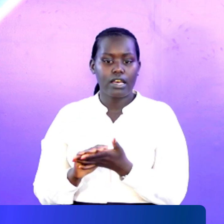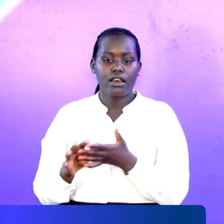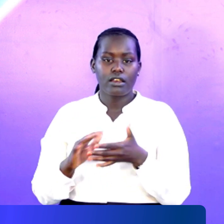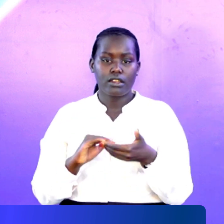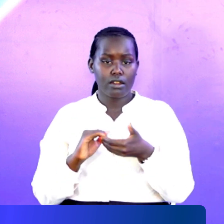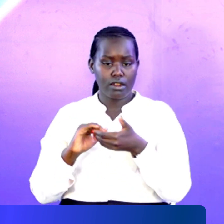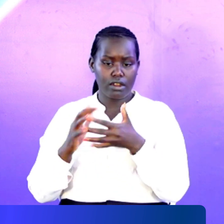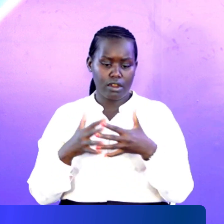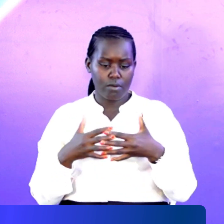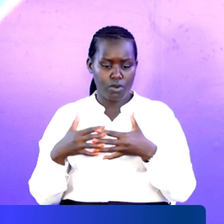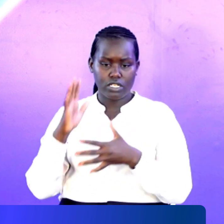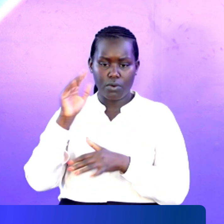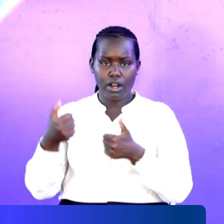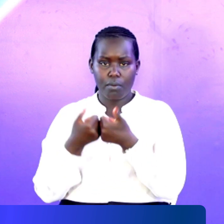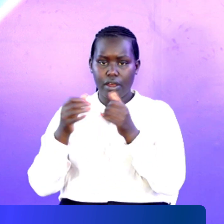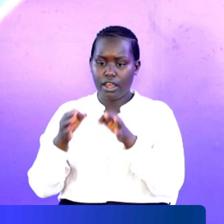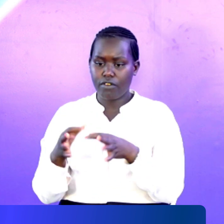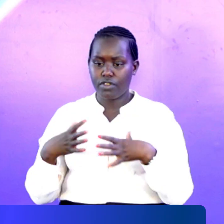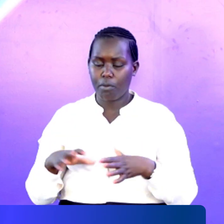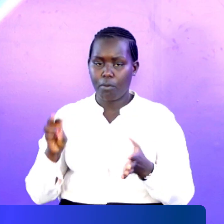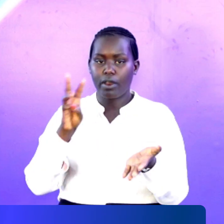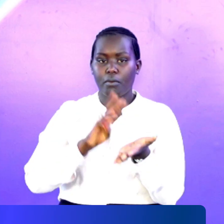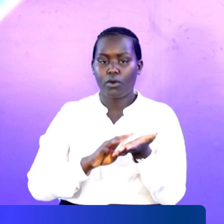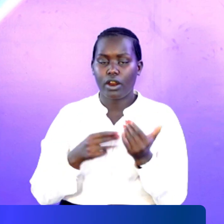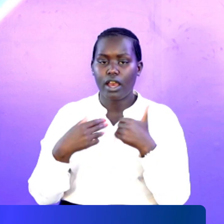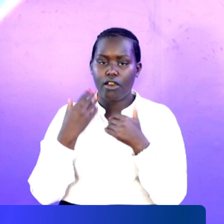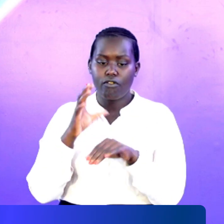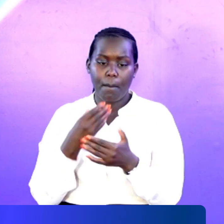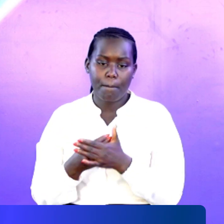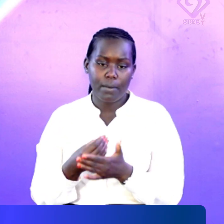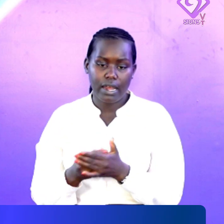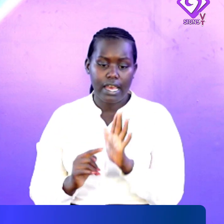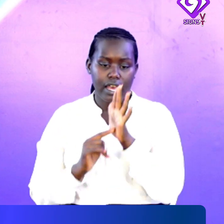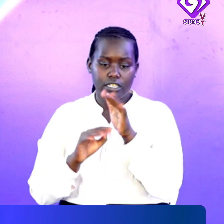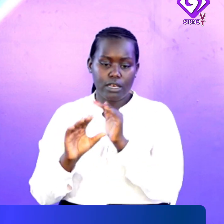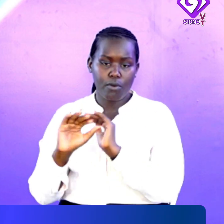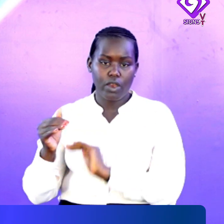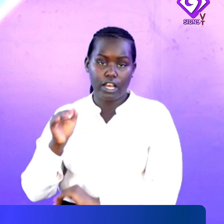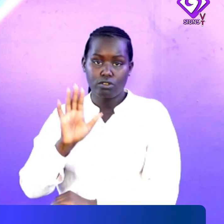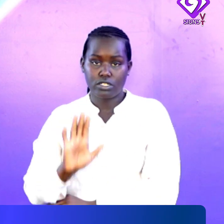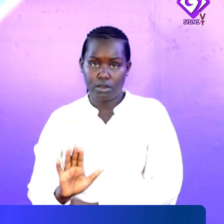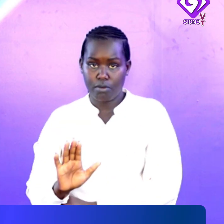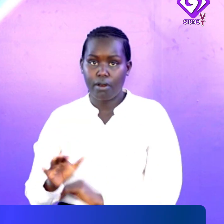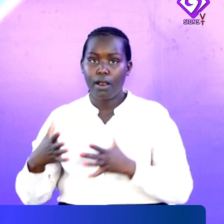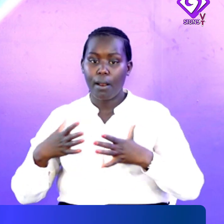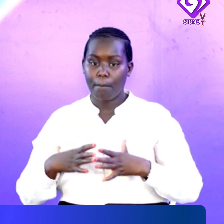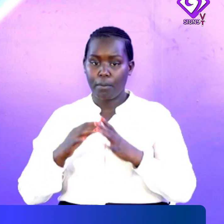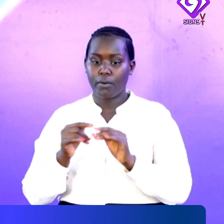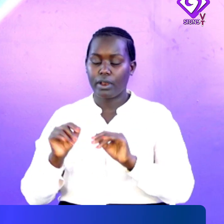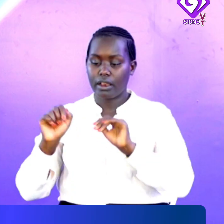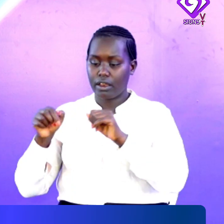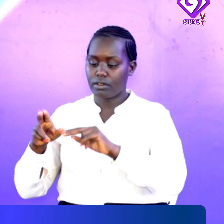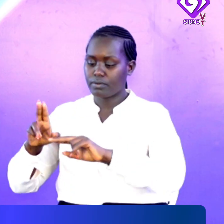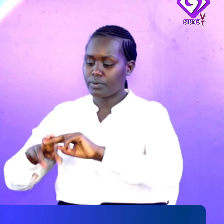happen if the people in Migori have got money. Let's say in your county, there is money where people in Migori can sit down and